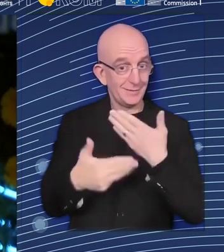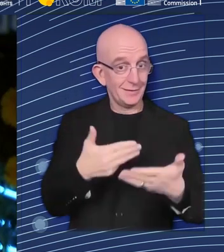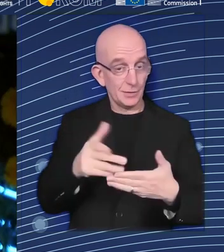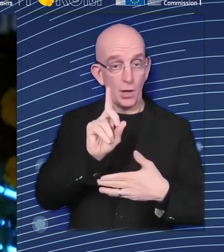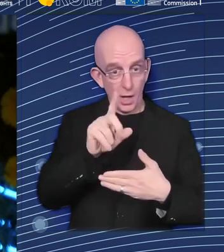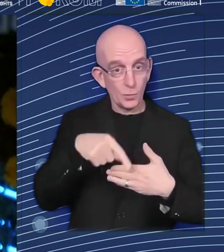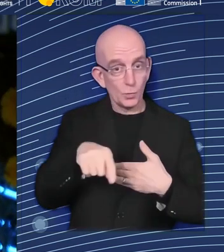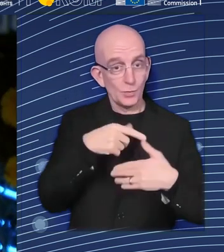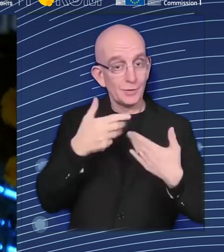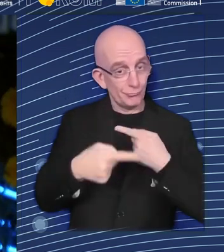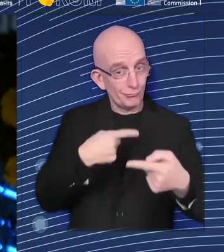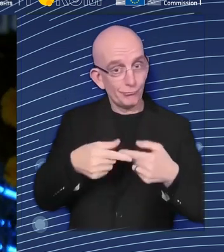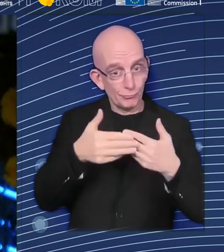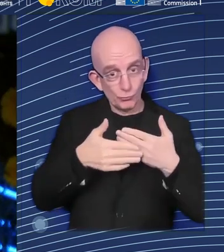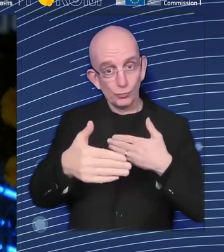March